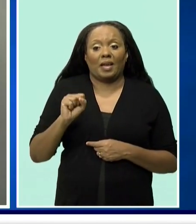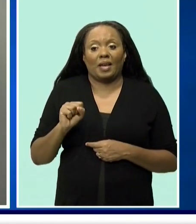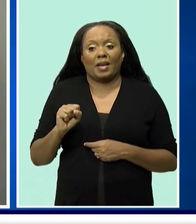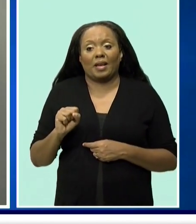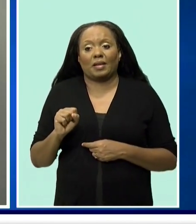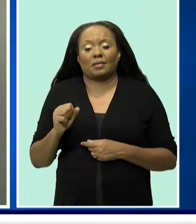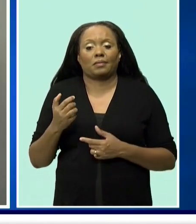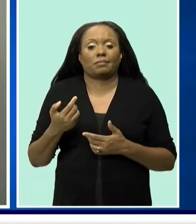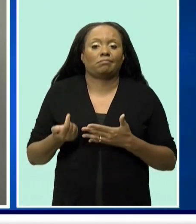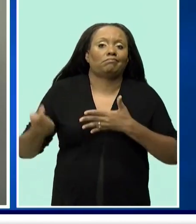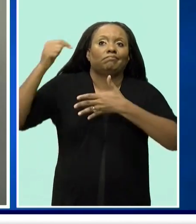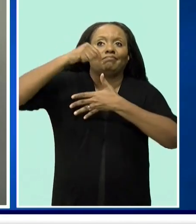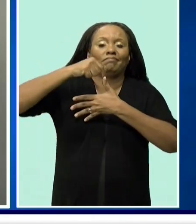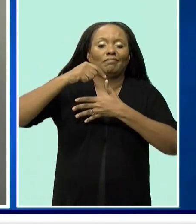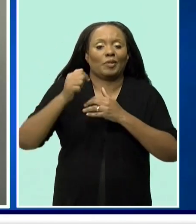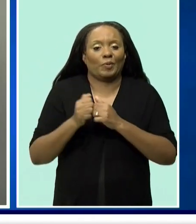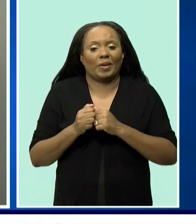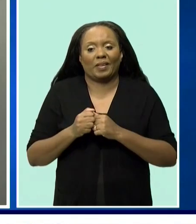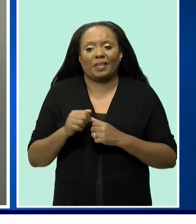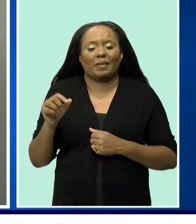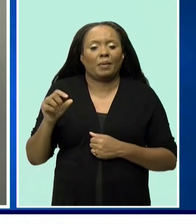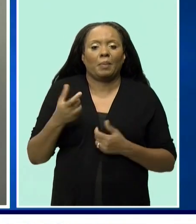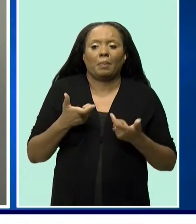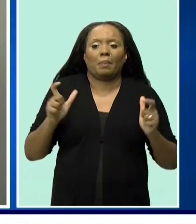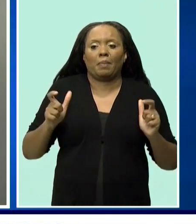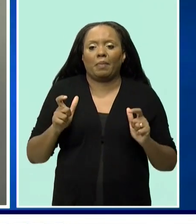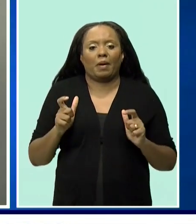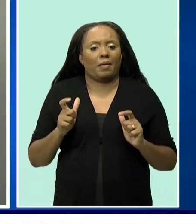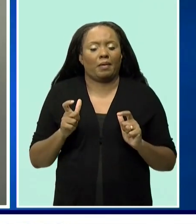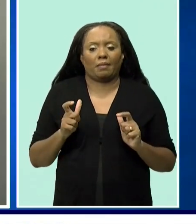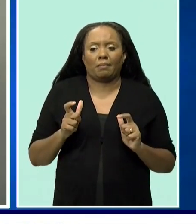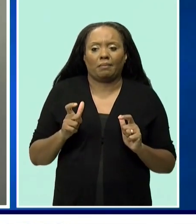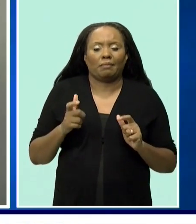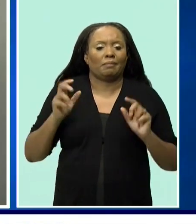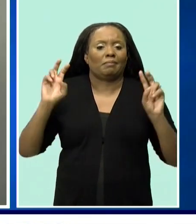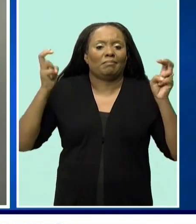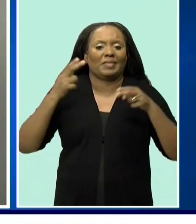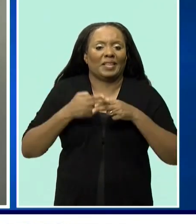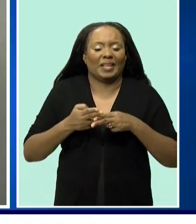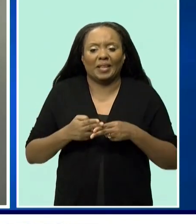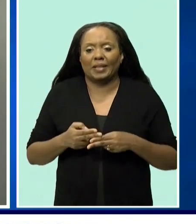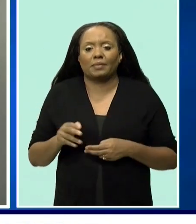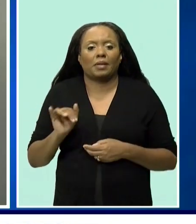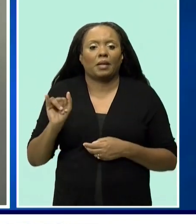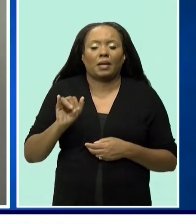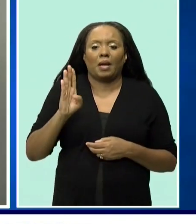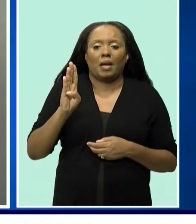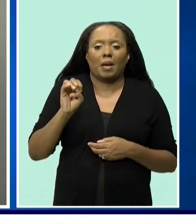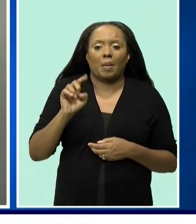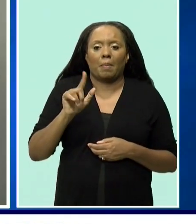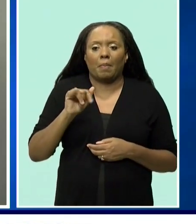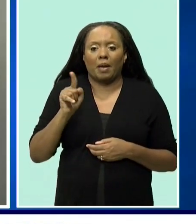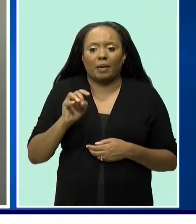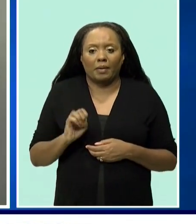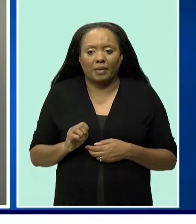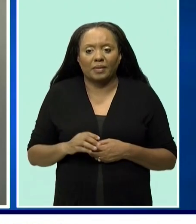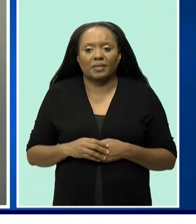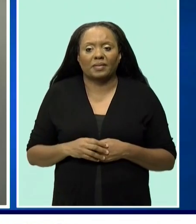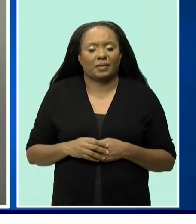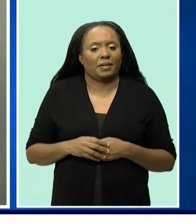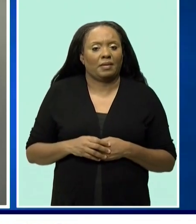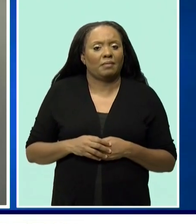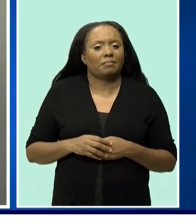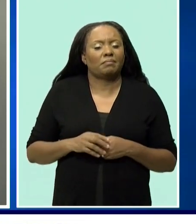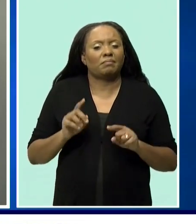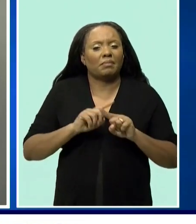CCN, TV6, RJR Gleaner, Great Belize Productions, and other regional